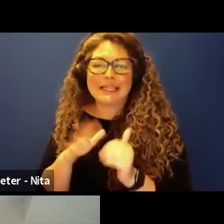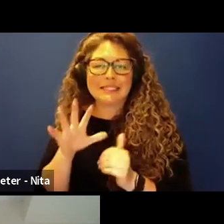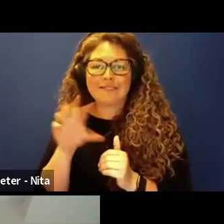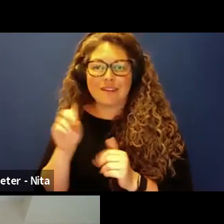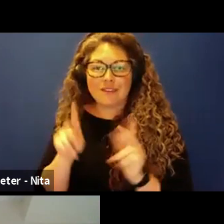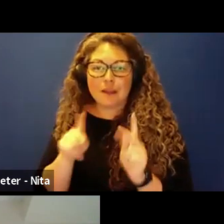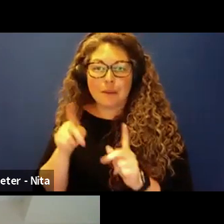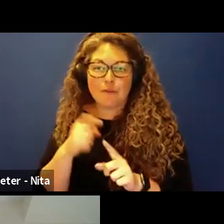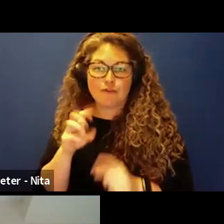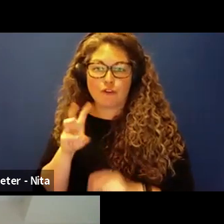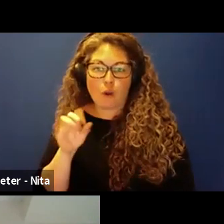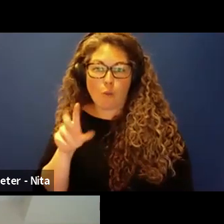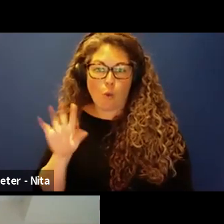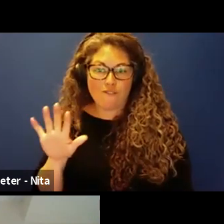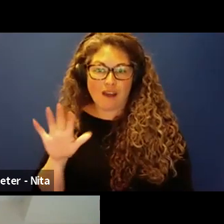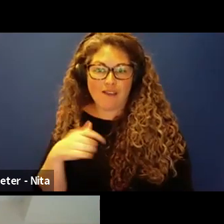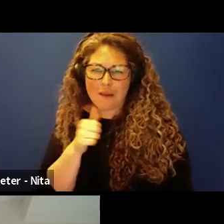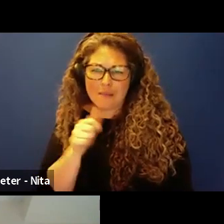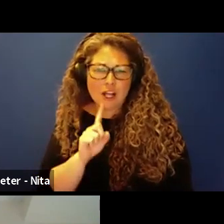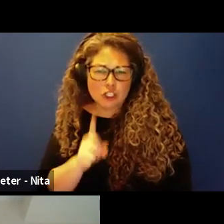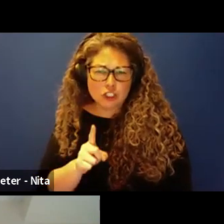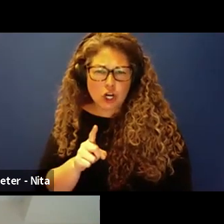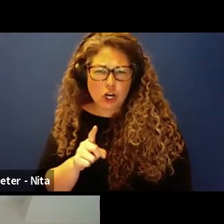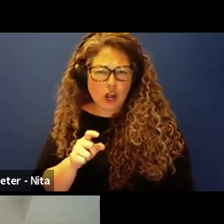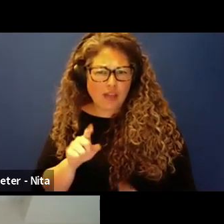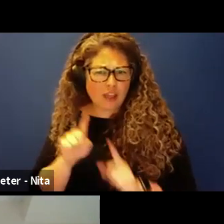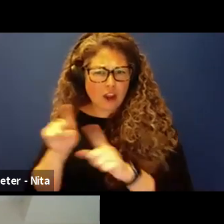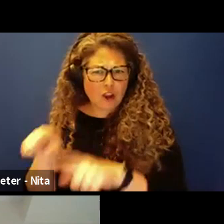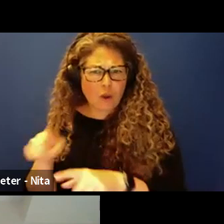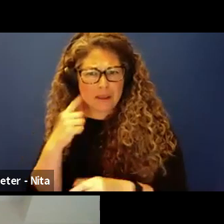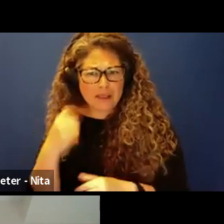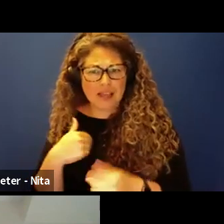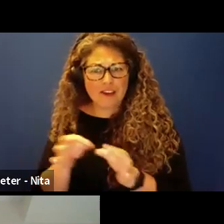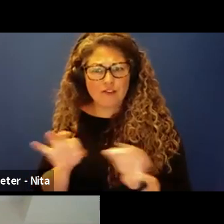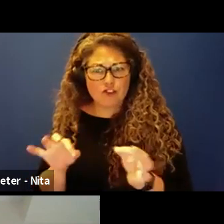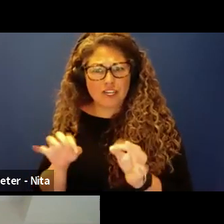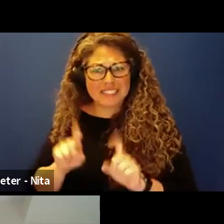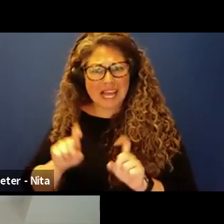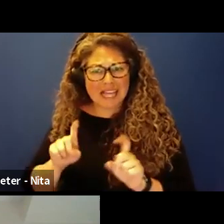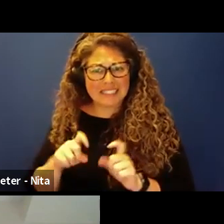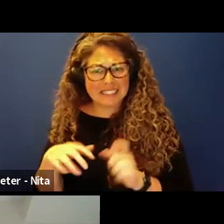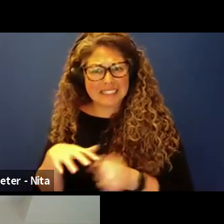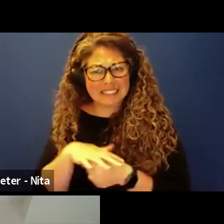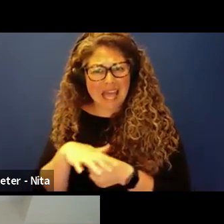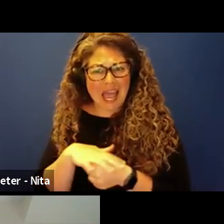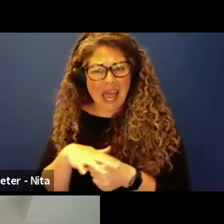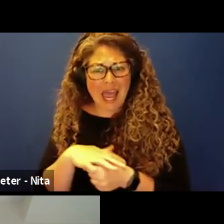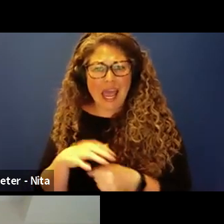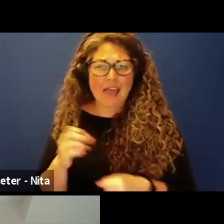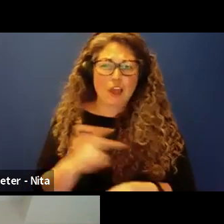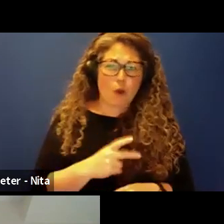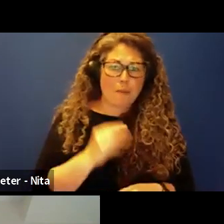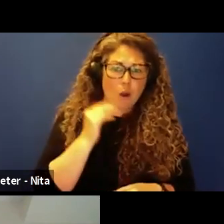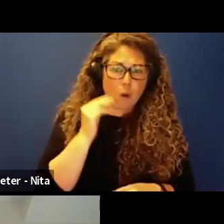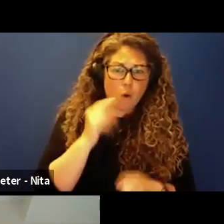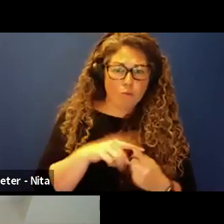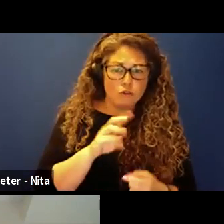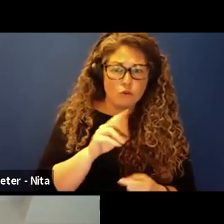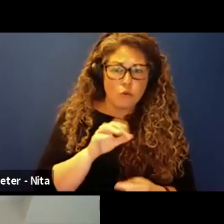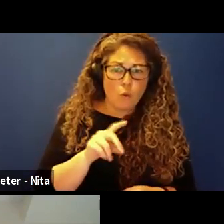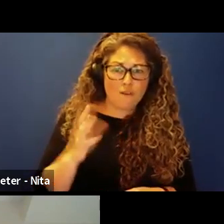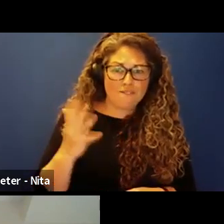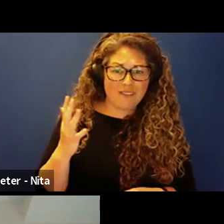5. So I'm not sure if they're just coming just because they have a free testing site and they're going back to their home, or I'm not sure